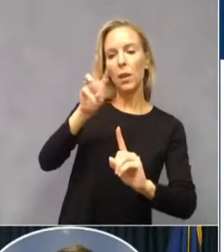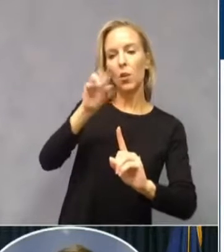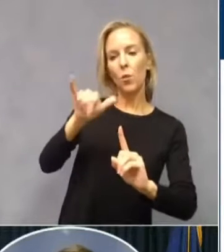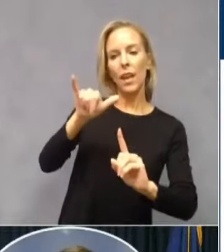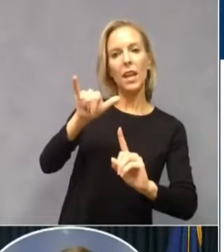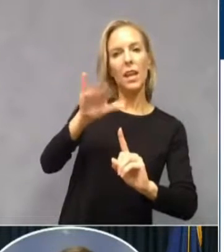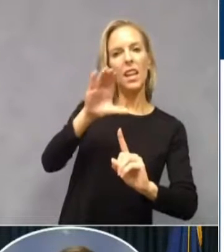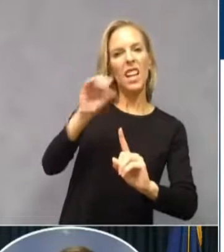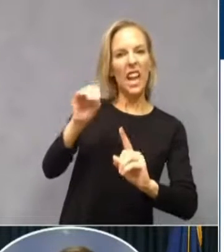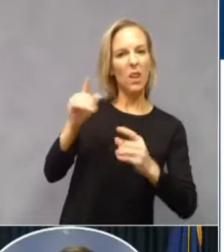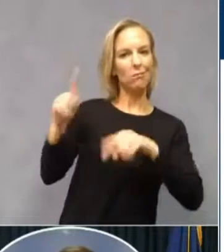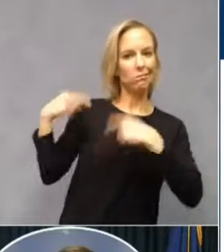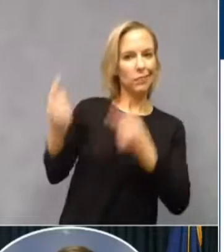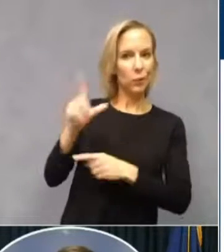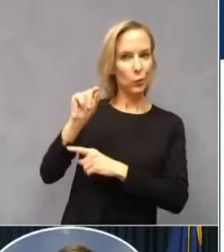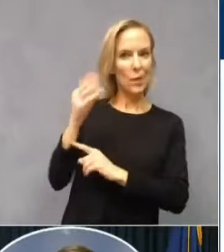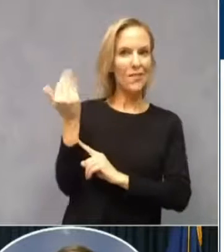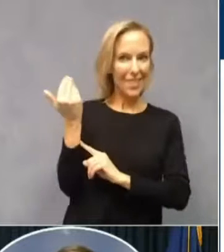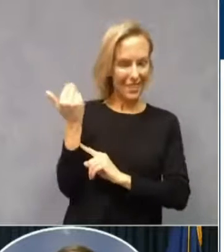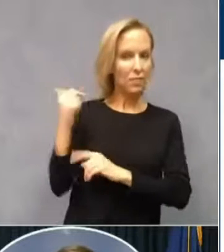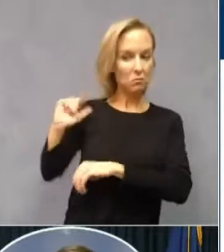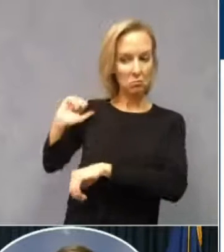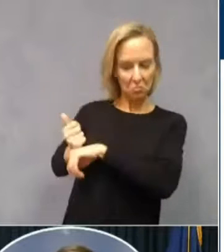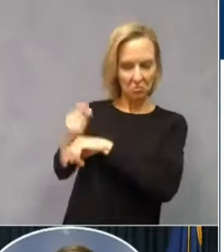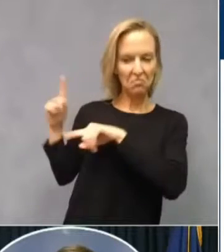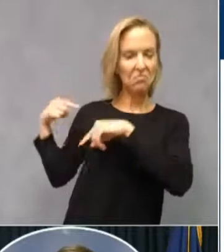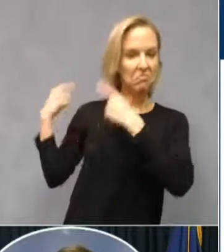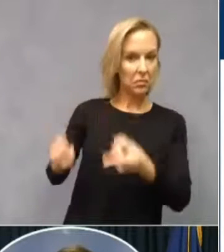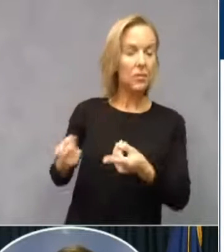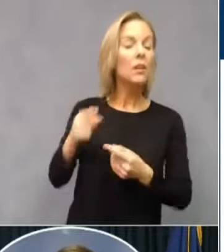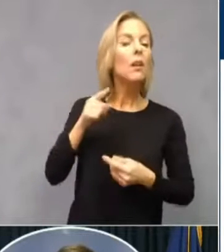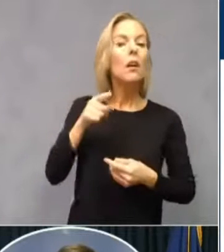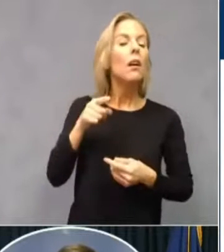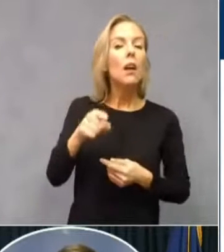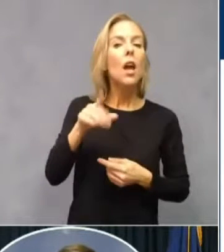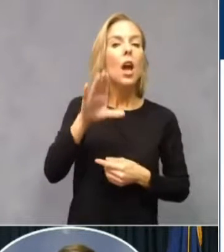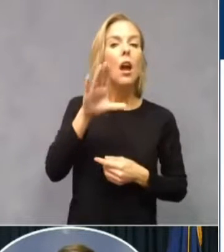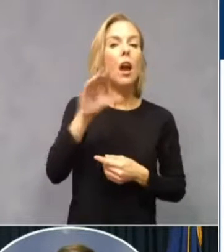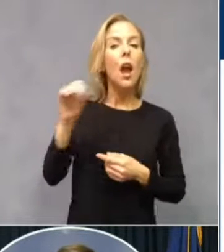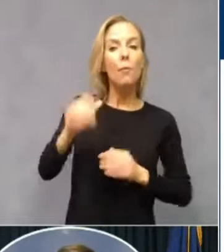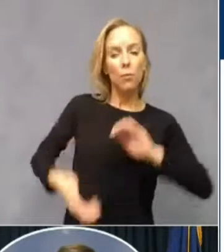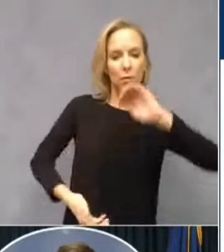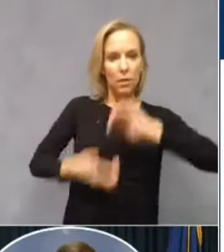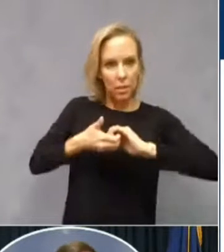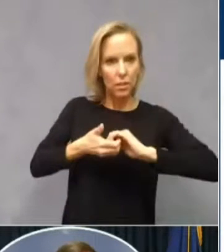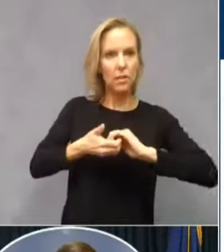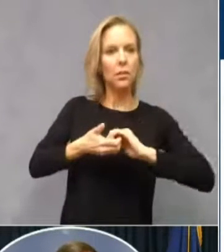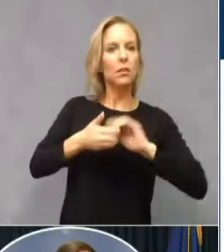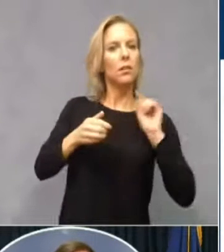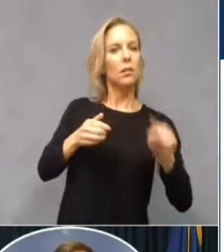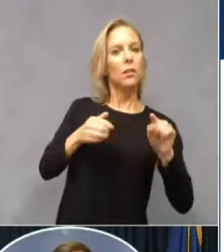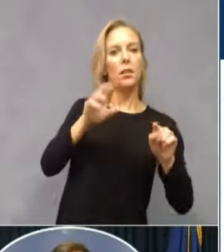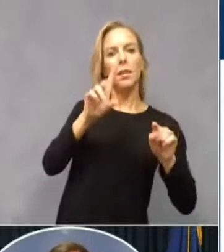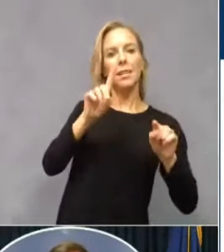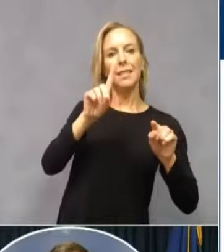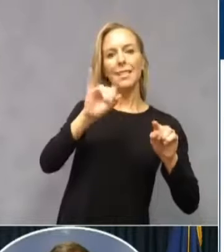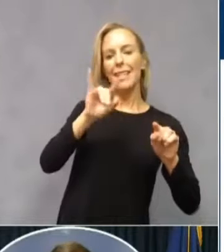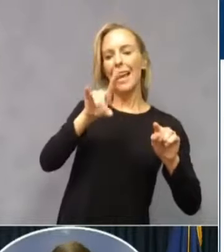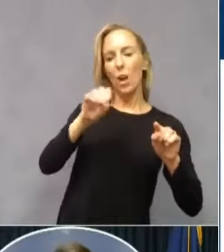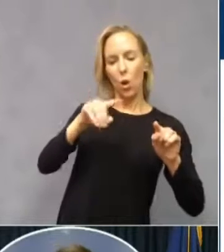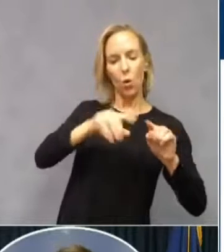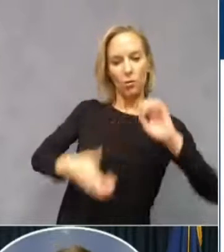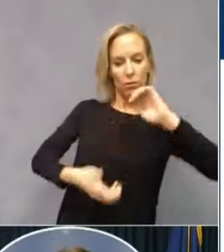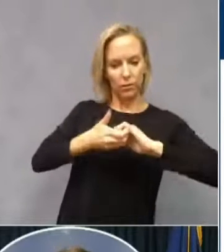2015, and I'm happy to share news today of the company's joint venture with Dido Corporation of America to expand that